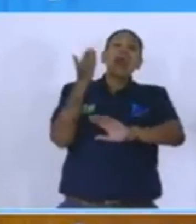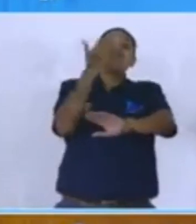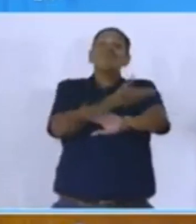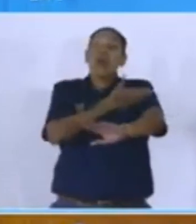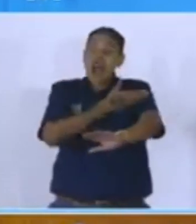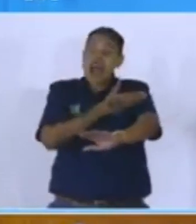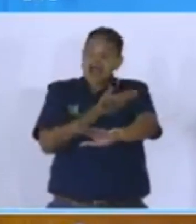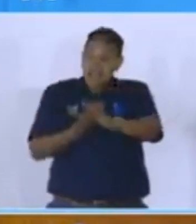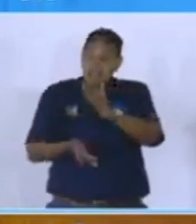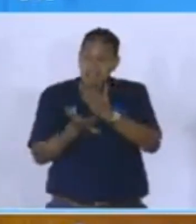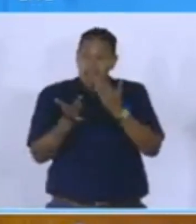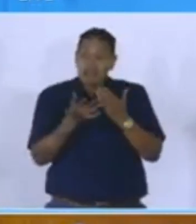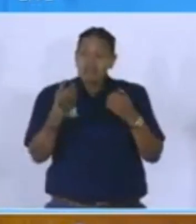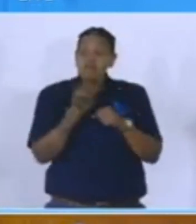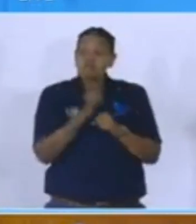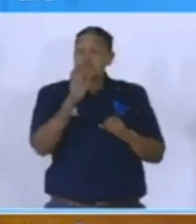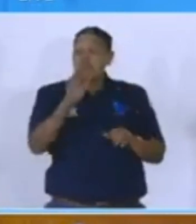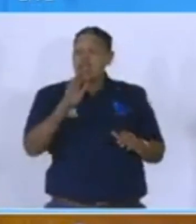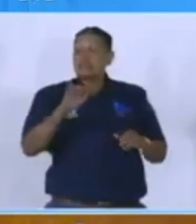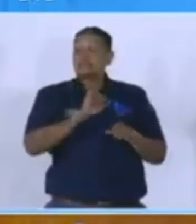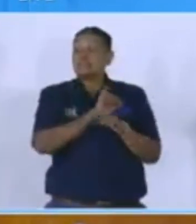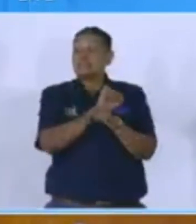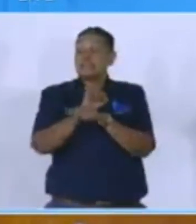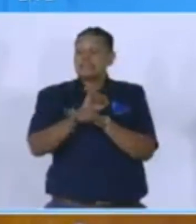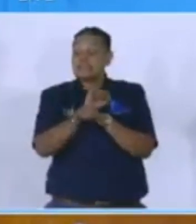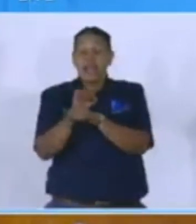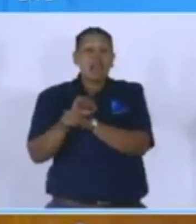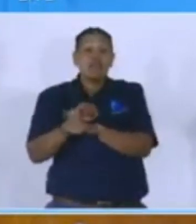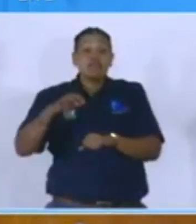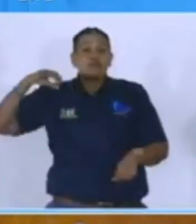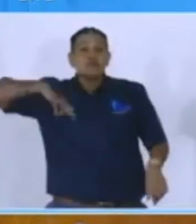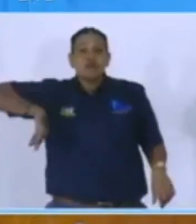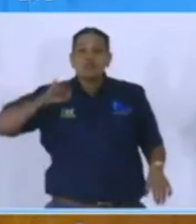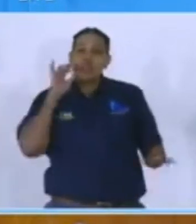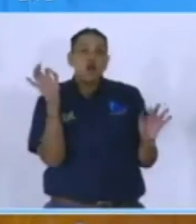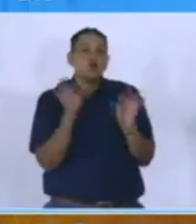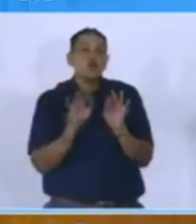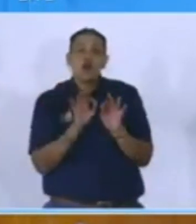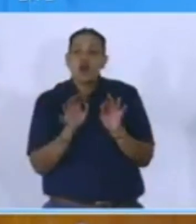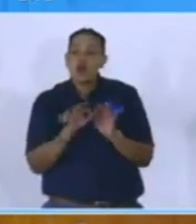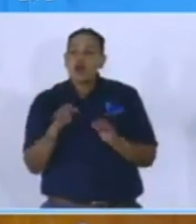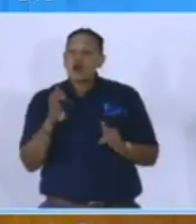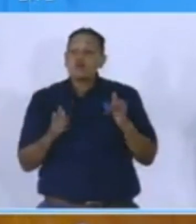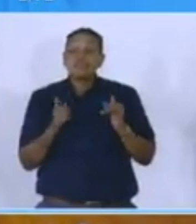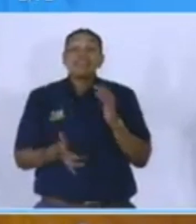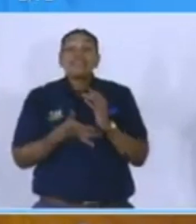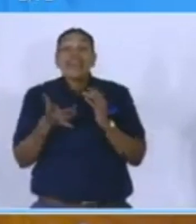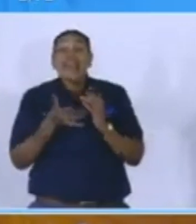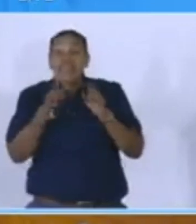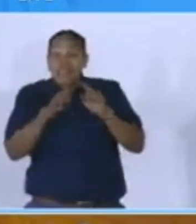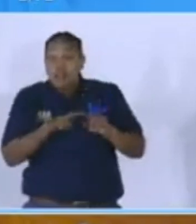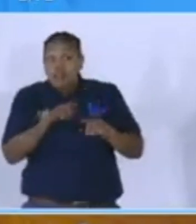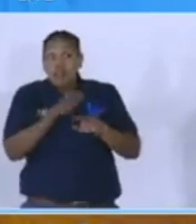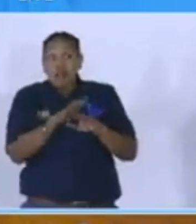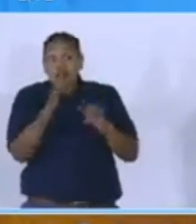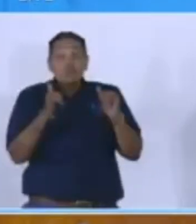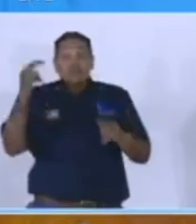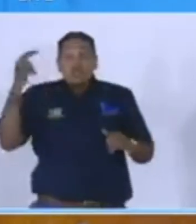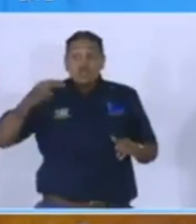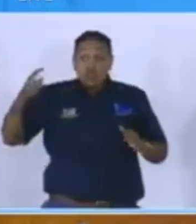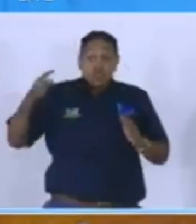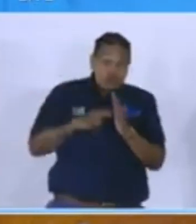technology that made slavery unprofitable, and which technically, depending on which historian you